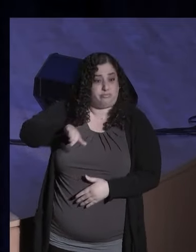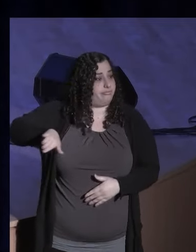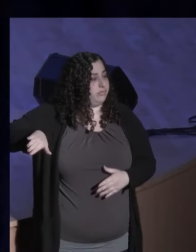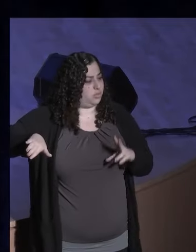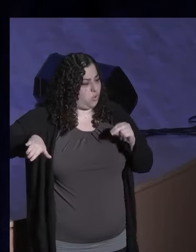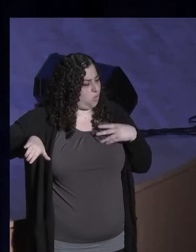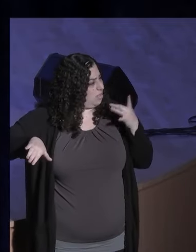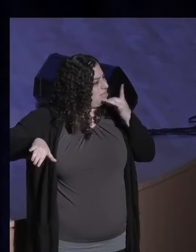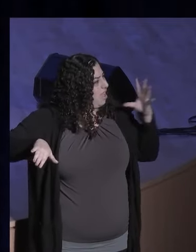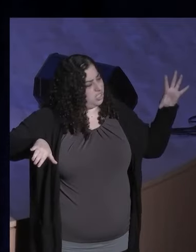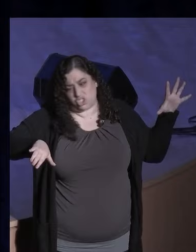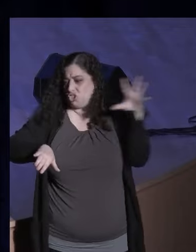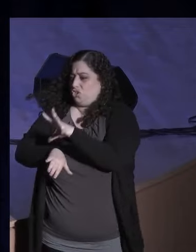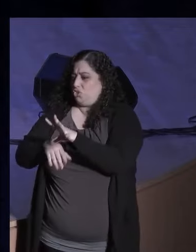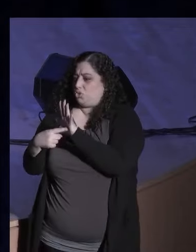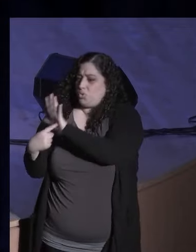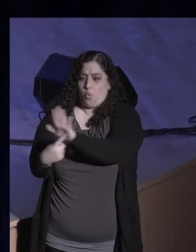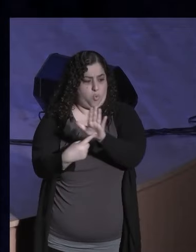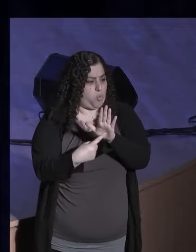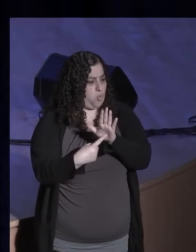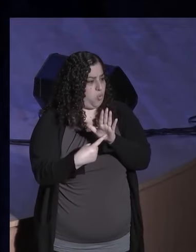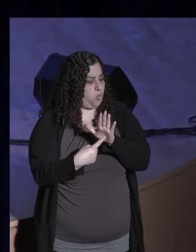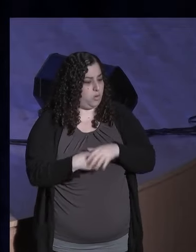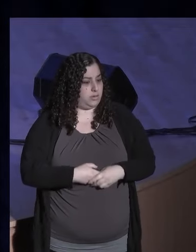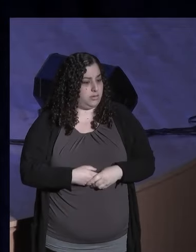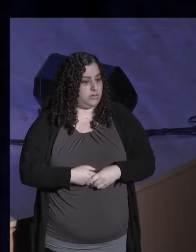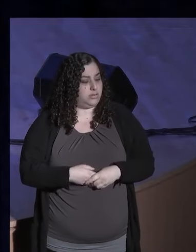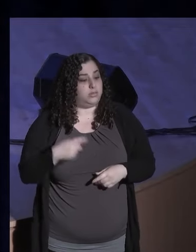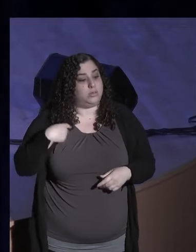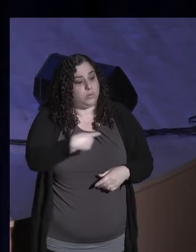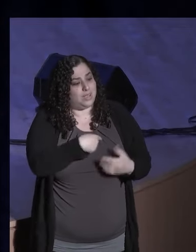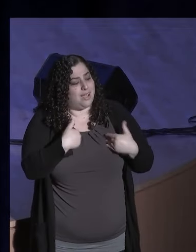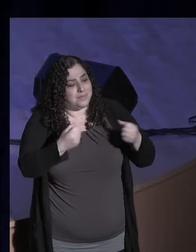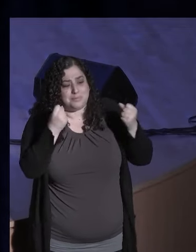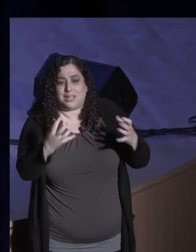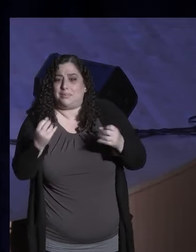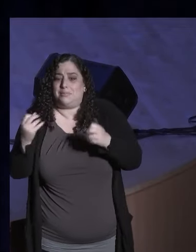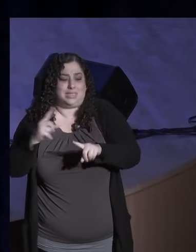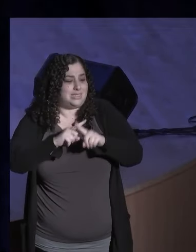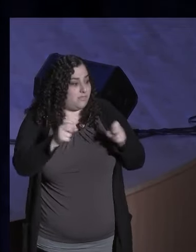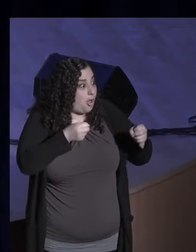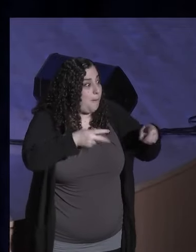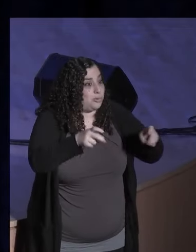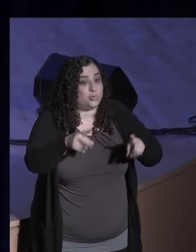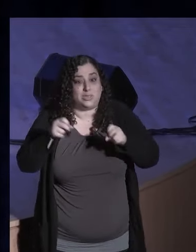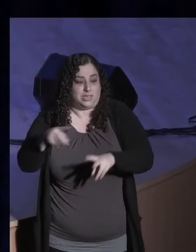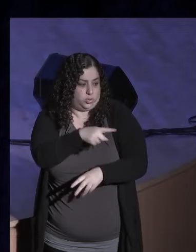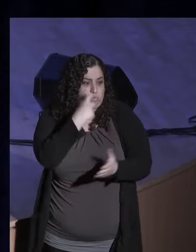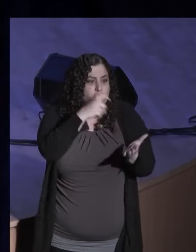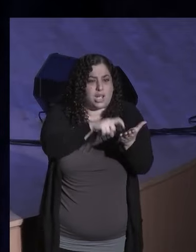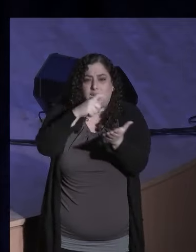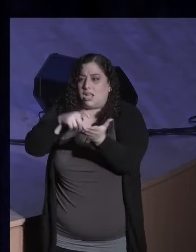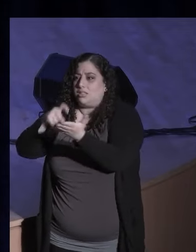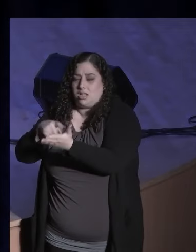forward to hearing many of them during this festival. For Folklife celebrates our traditions, activities, skills, and particular